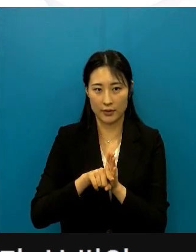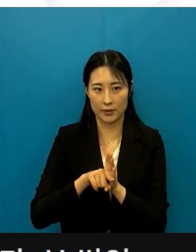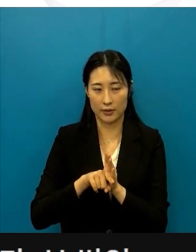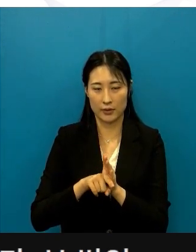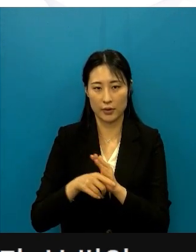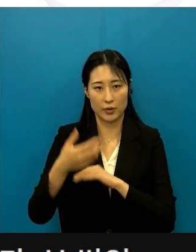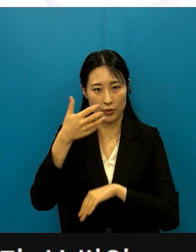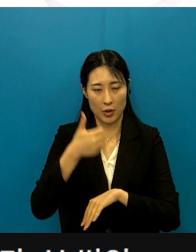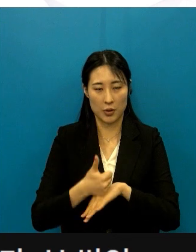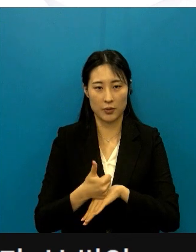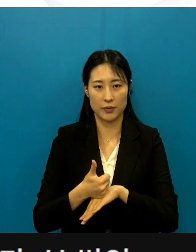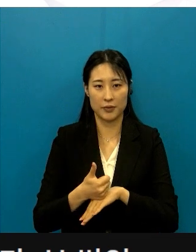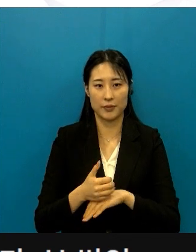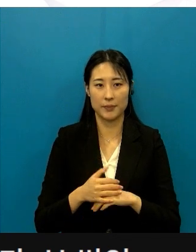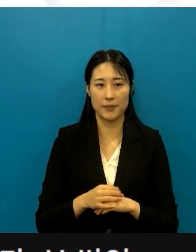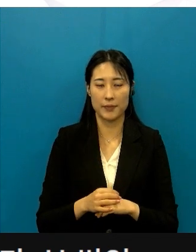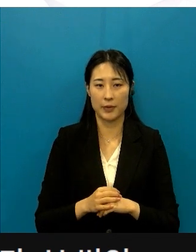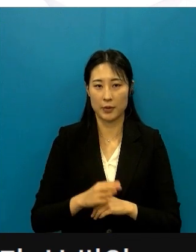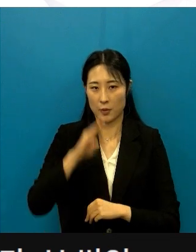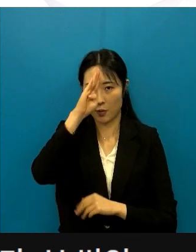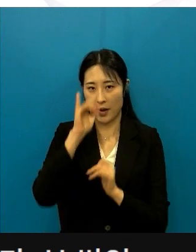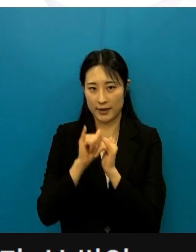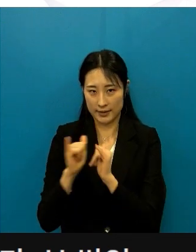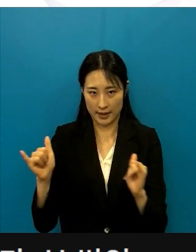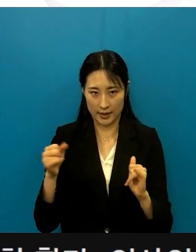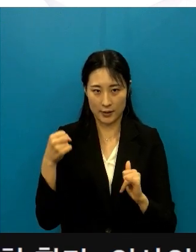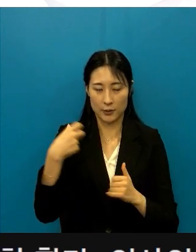physician-patient relationship, and without that,